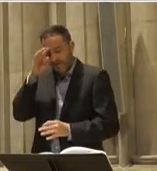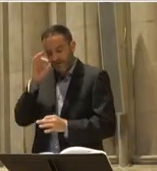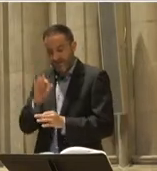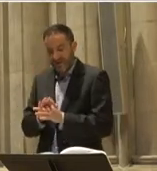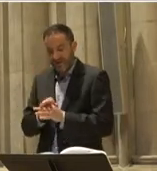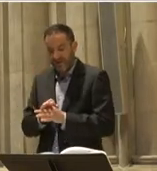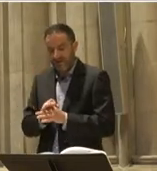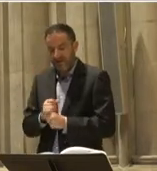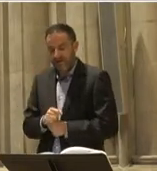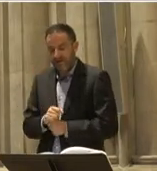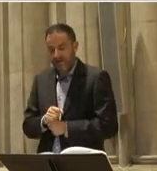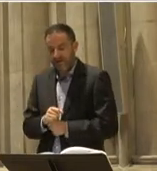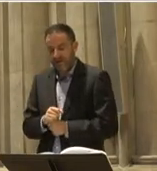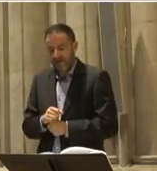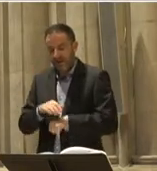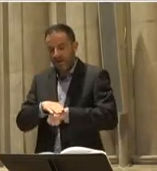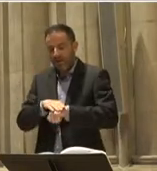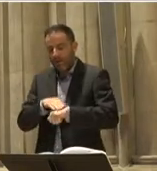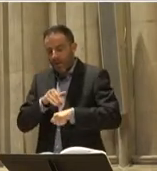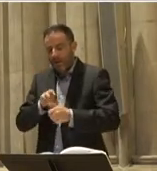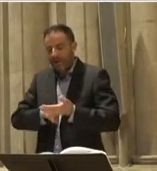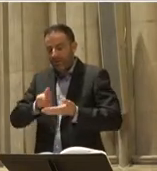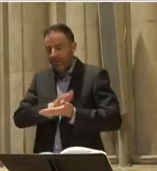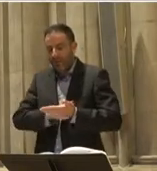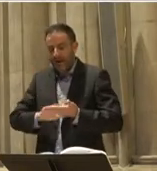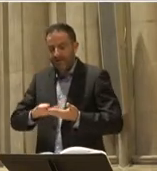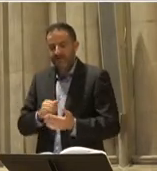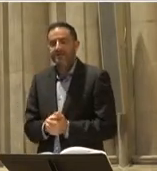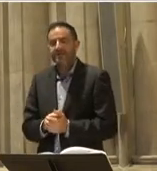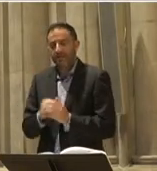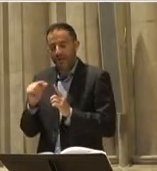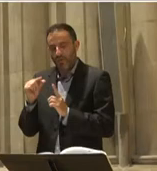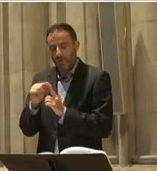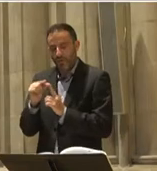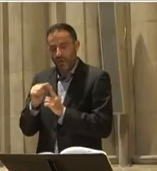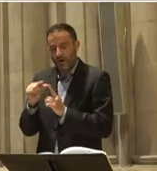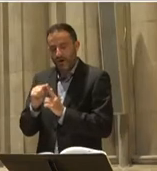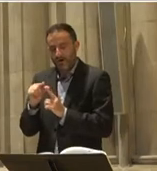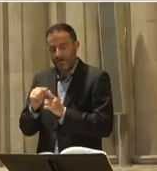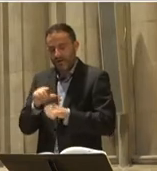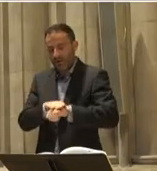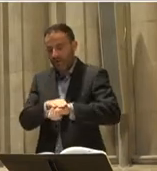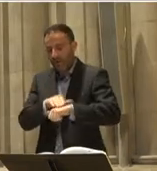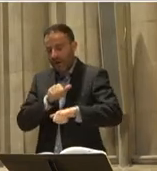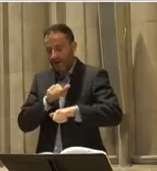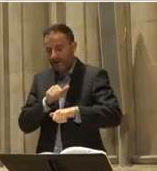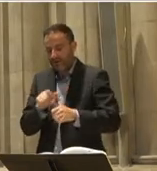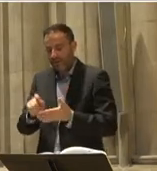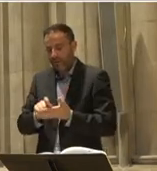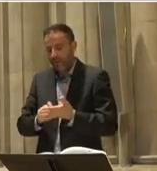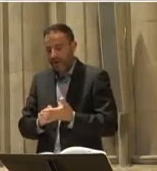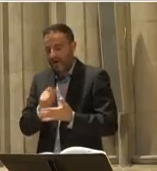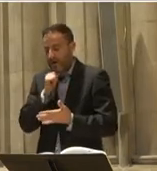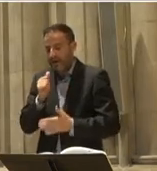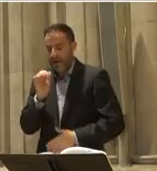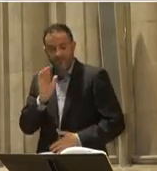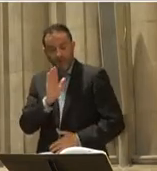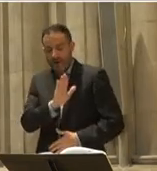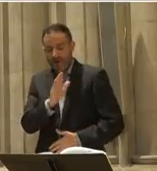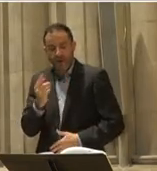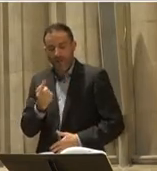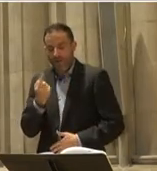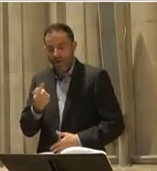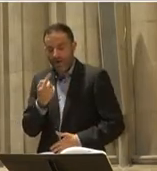his faith was reckoned to him as righteousness. Now the words, "it was reckoned to him," were written not for his sake